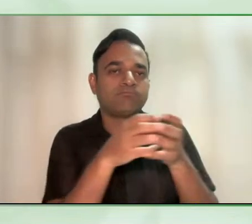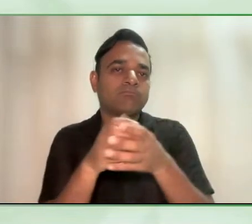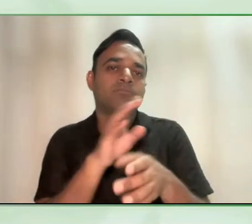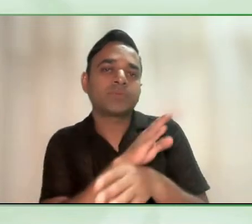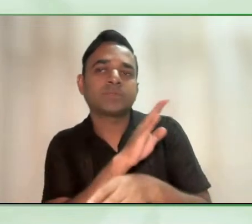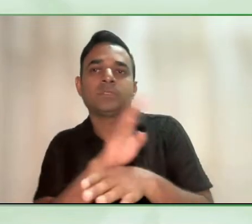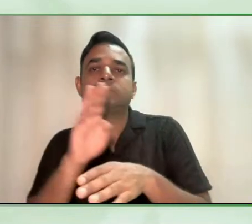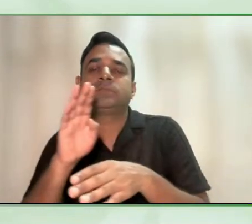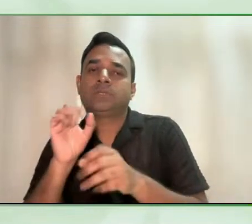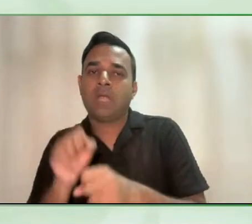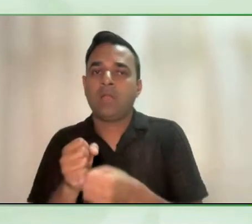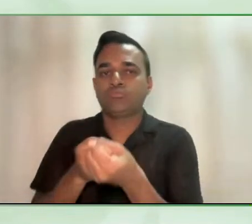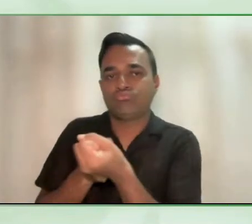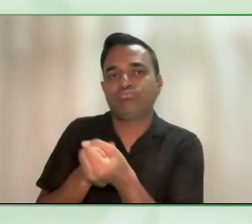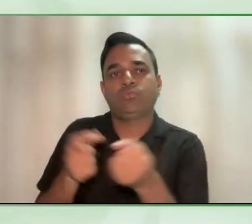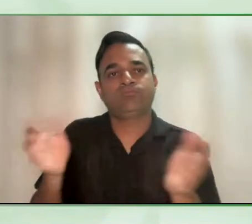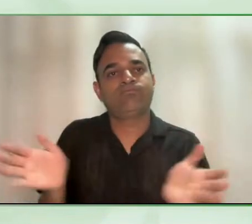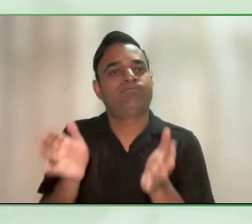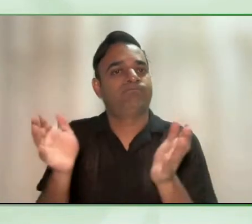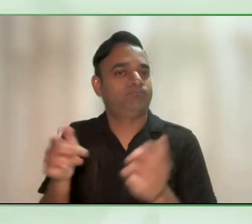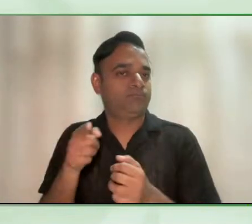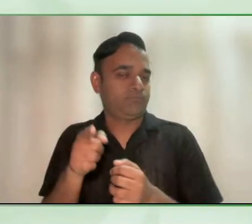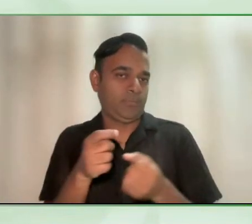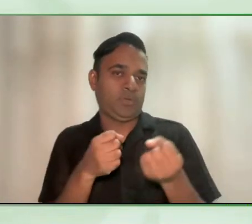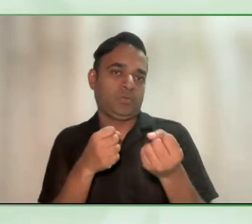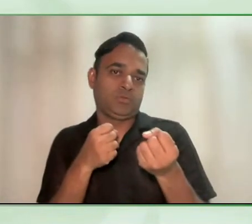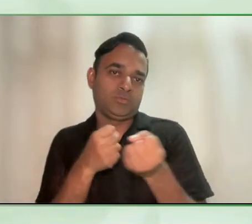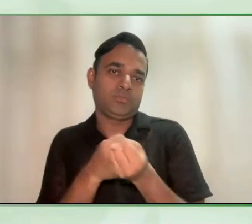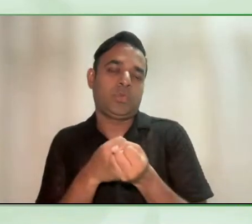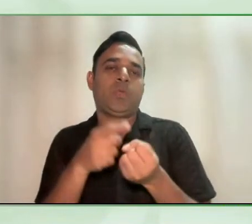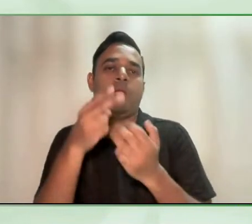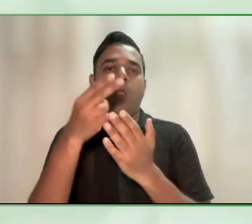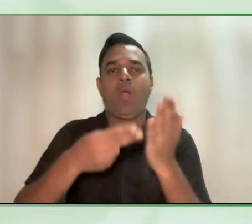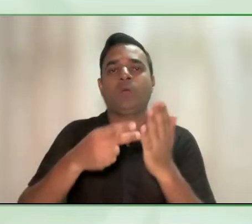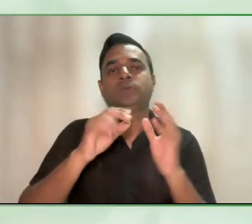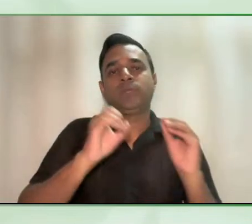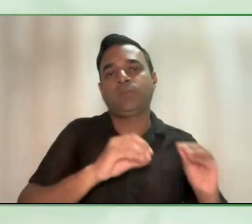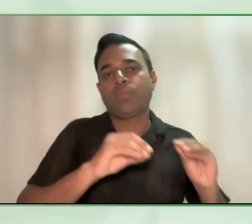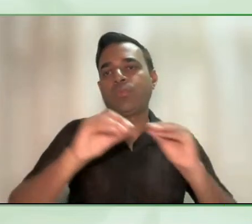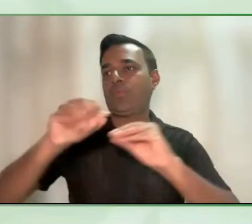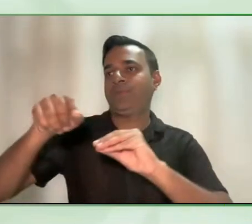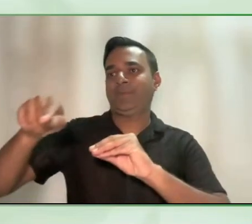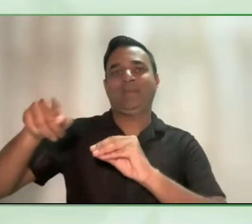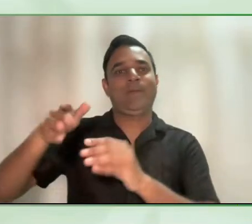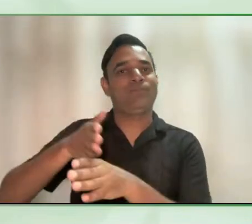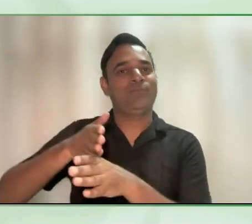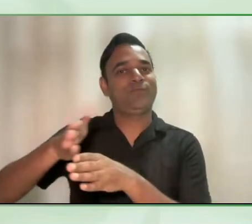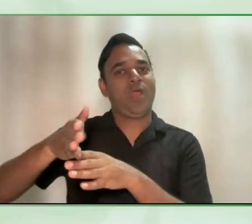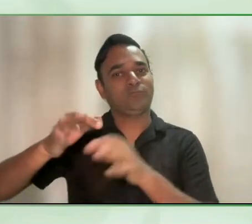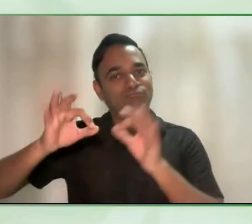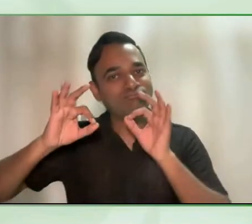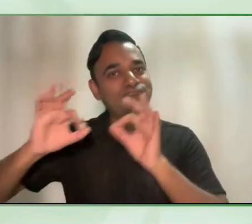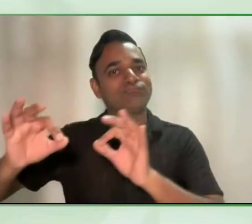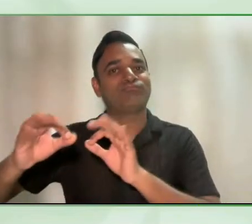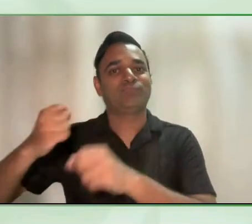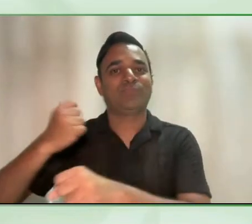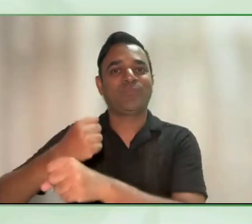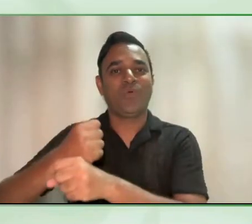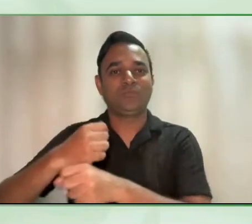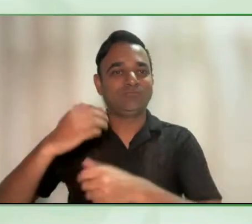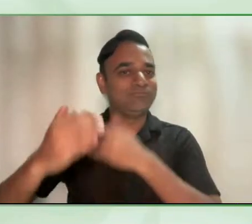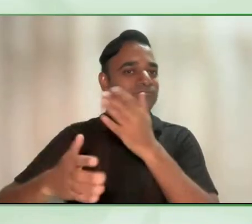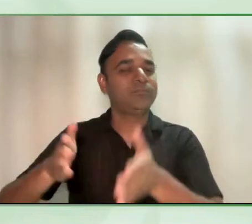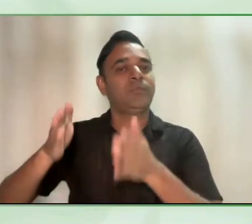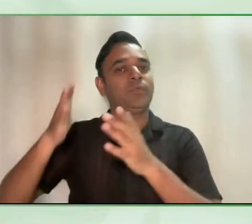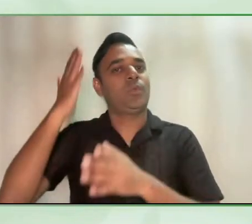often seems to have a set of governance and rules that can not always complement each other. So we need to find a